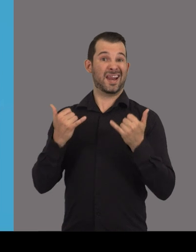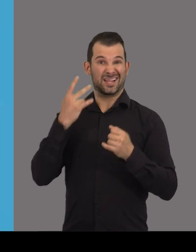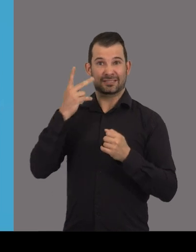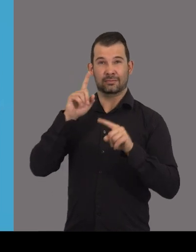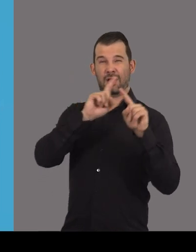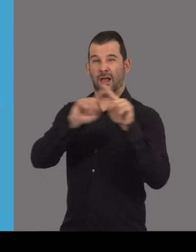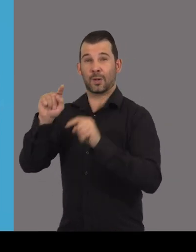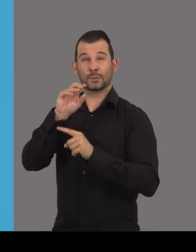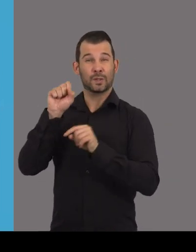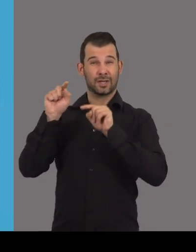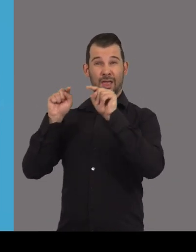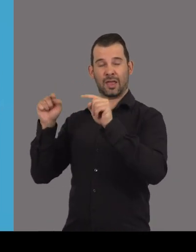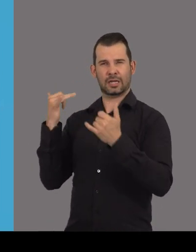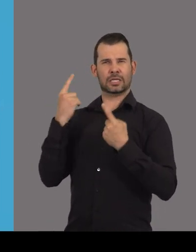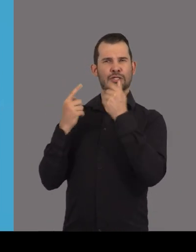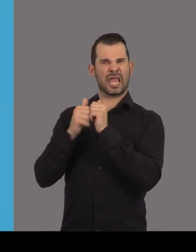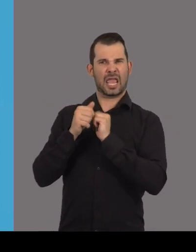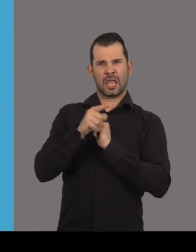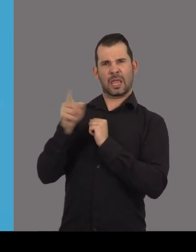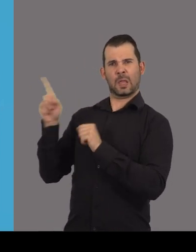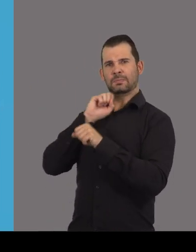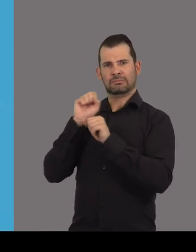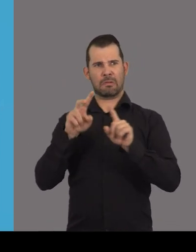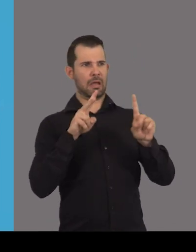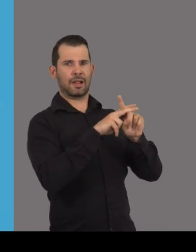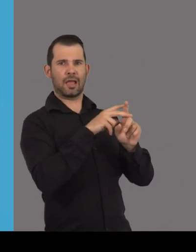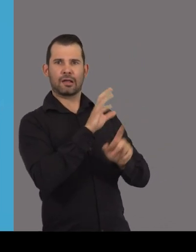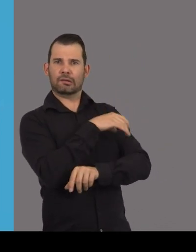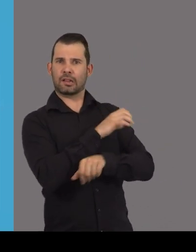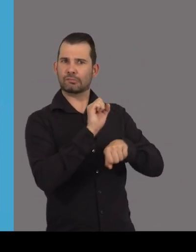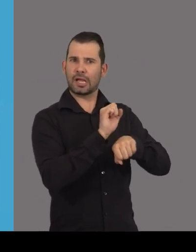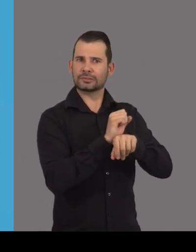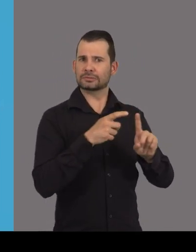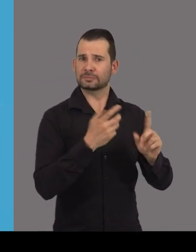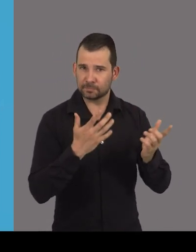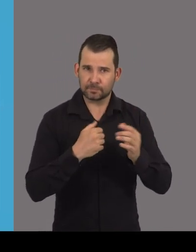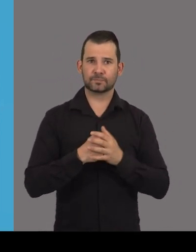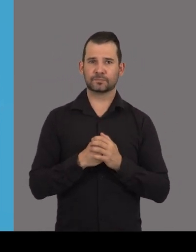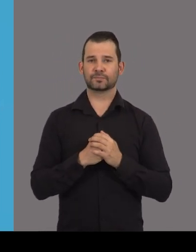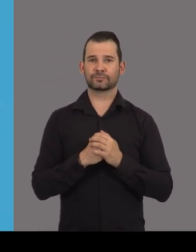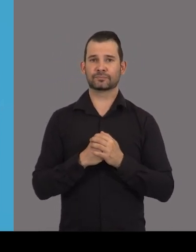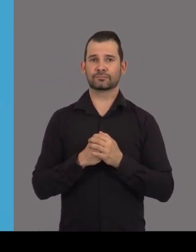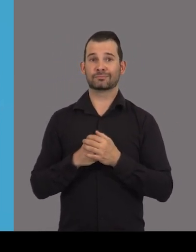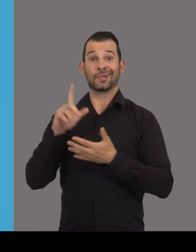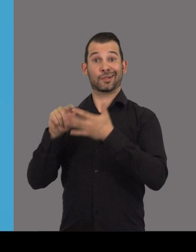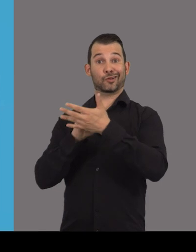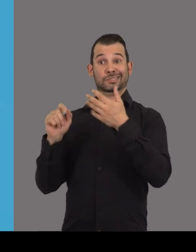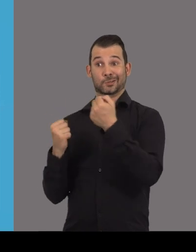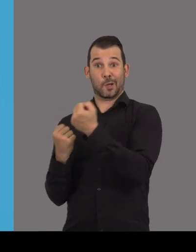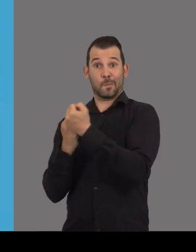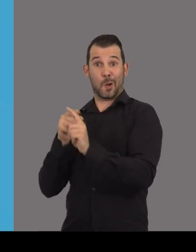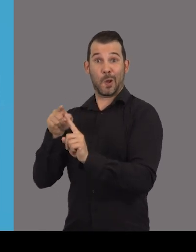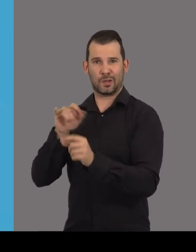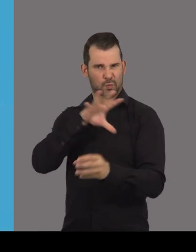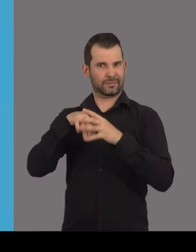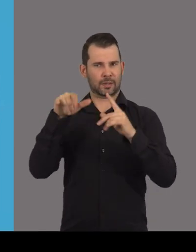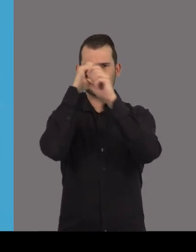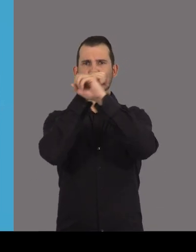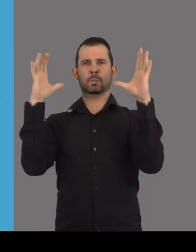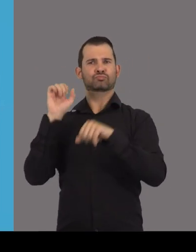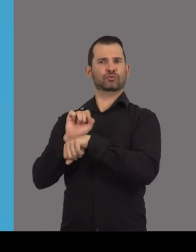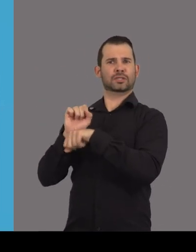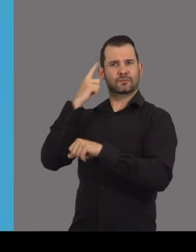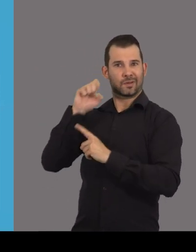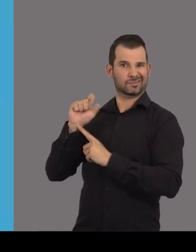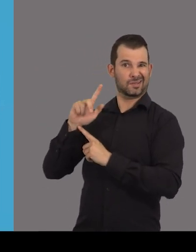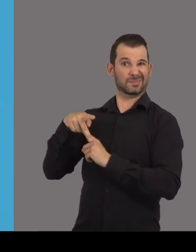Okay, with all of these tools, now let's consider how these may be applicable to clinical practice. Literacy support is within the scope of practice